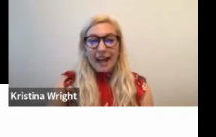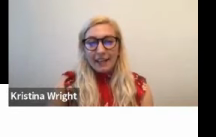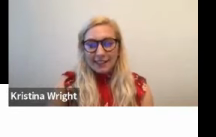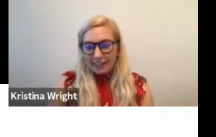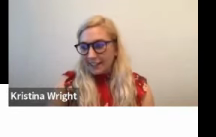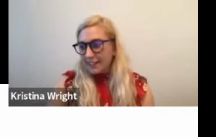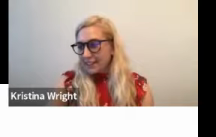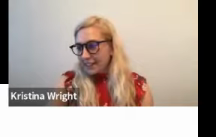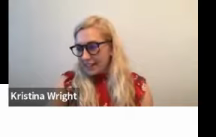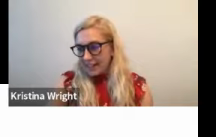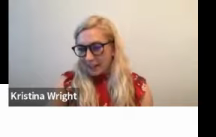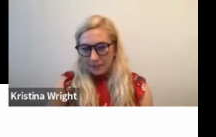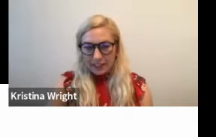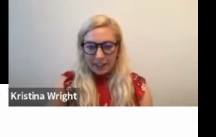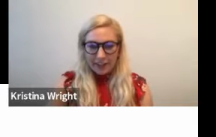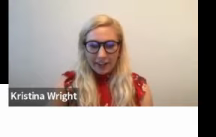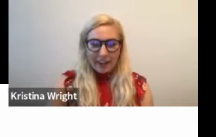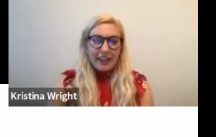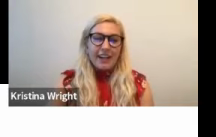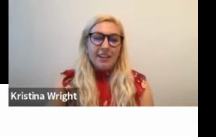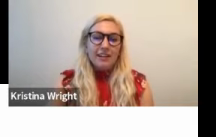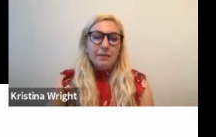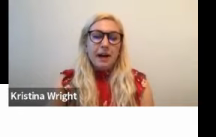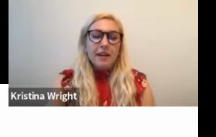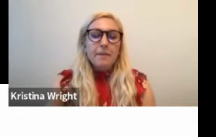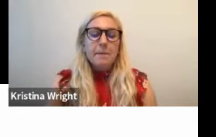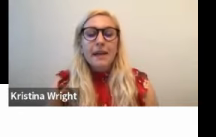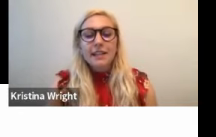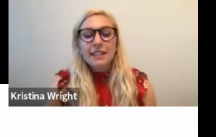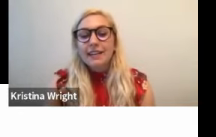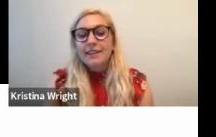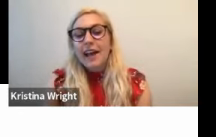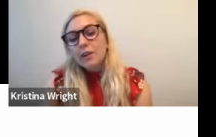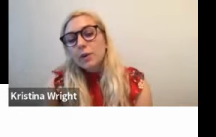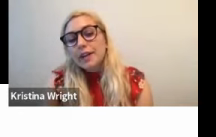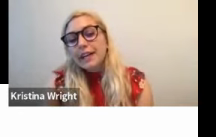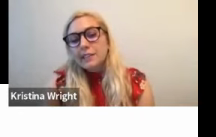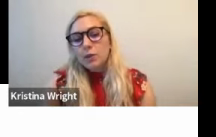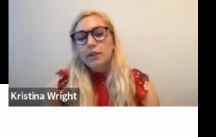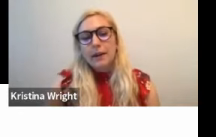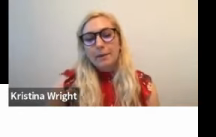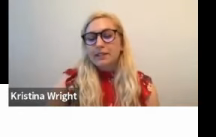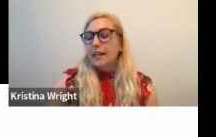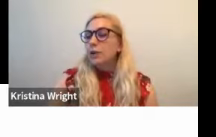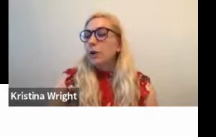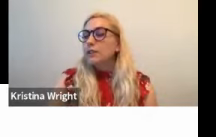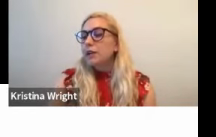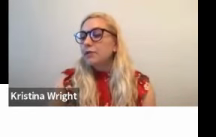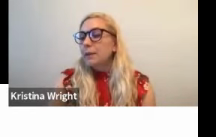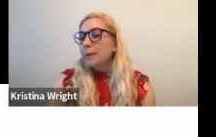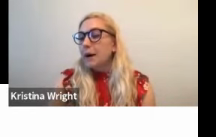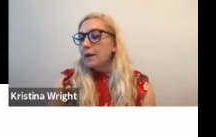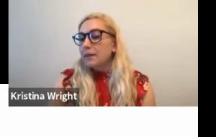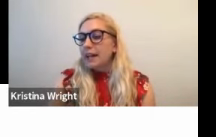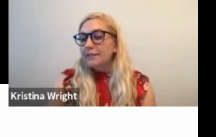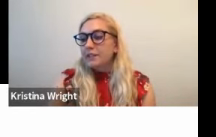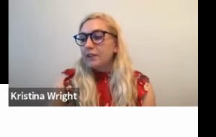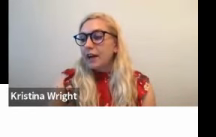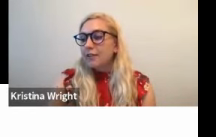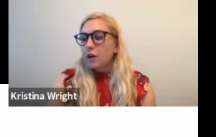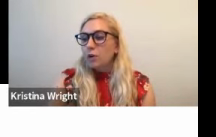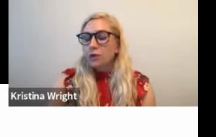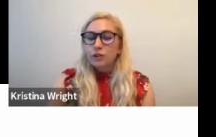The x-axis down here along the bottom may contain categories or numbers, and you always read it from the bottom